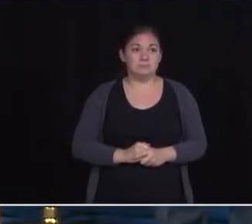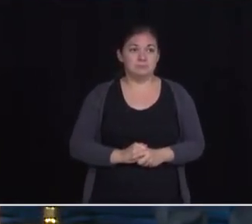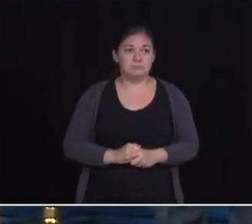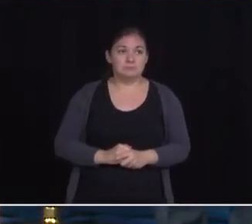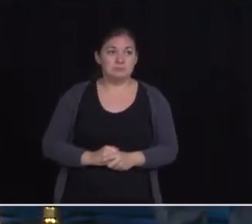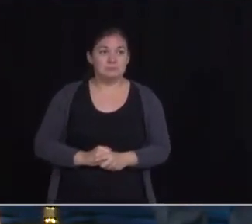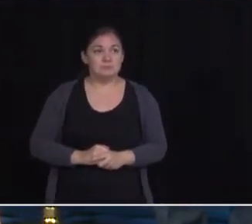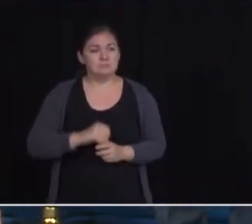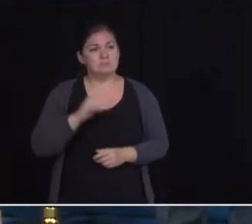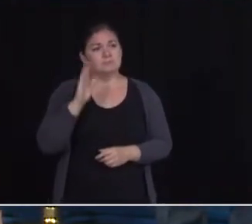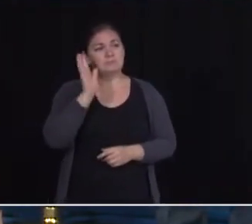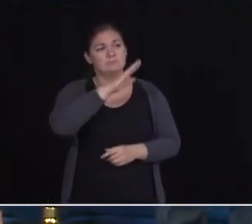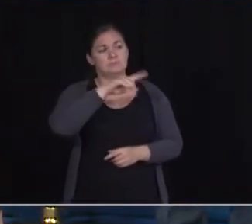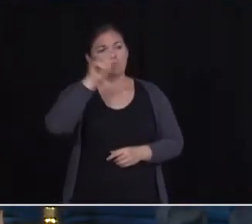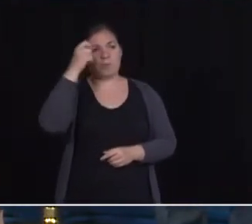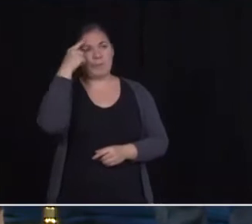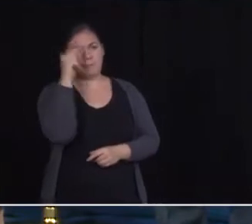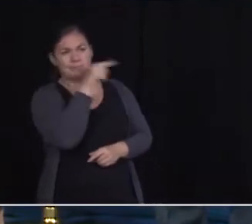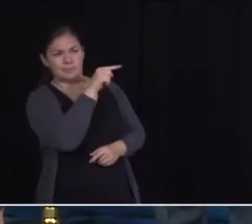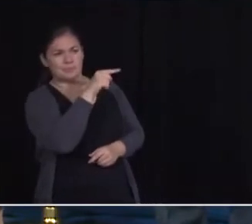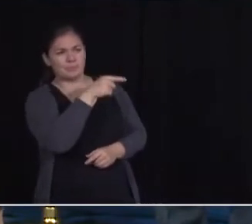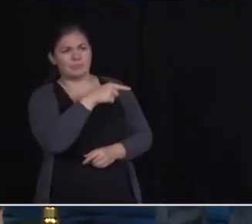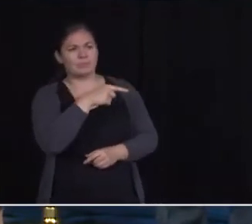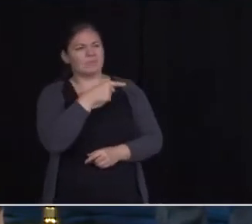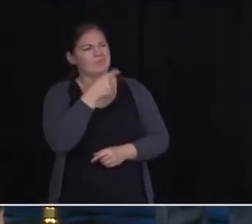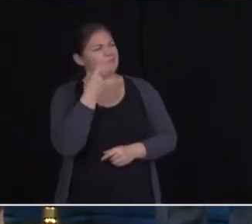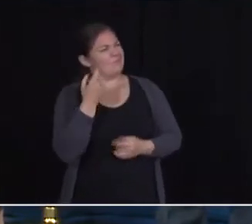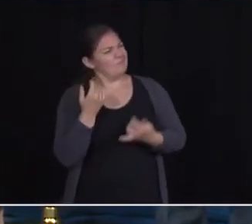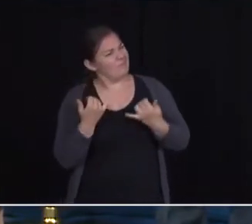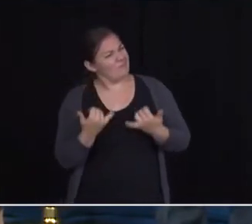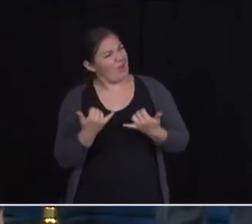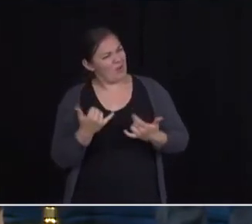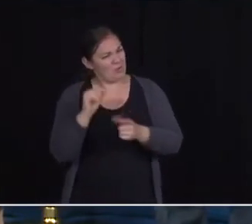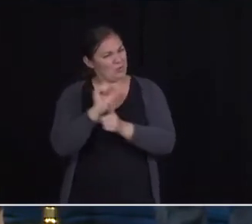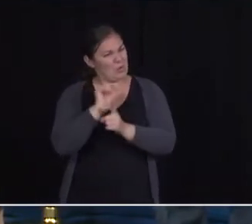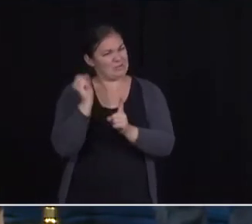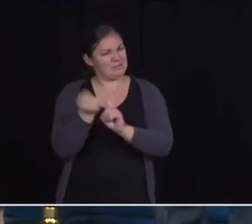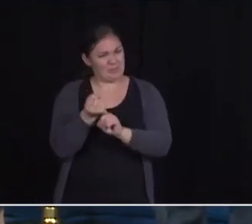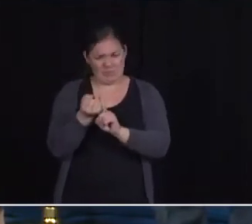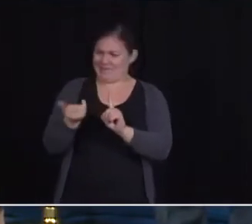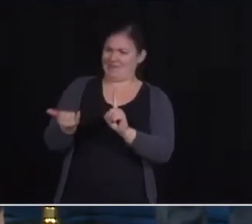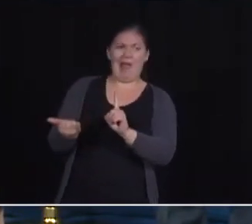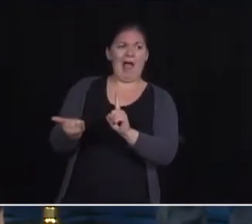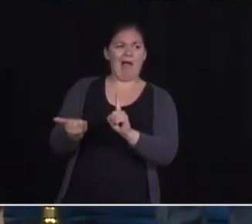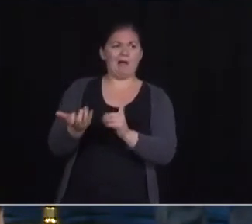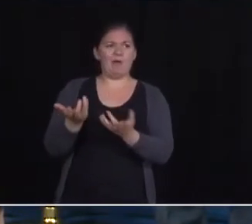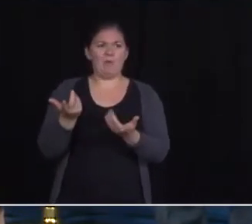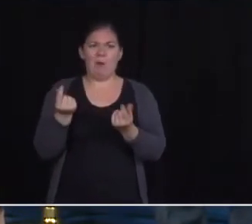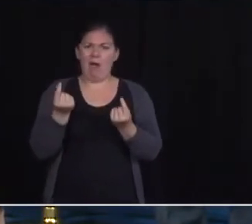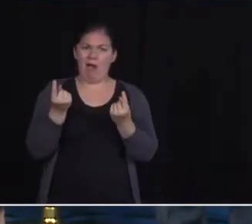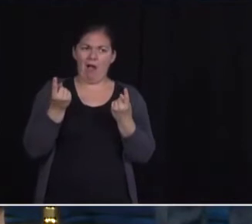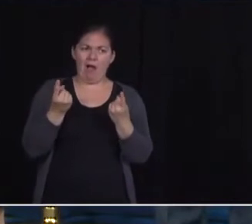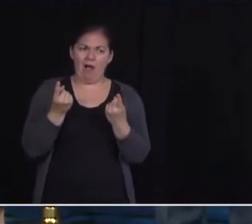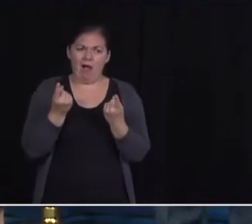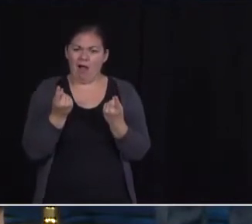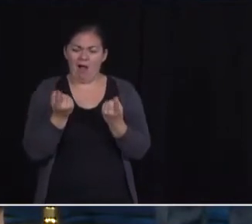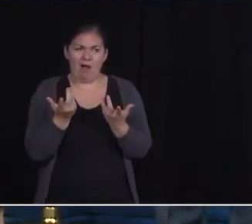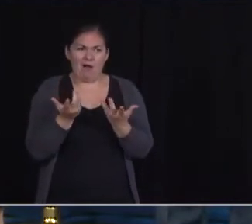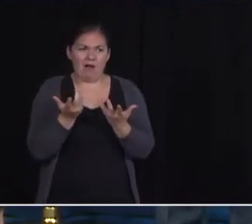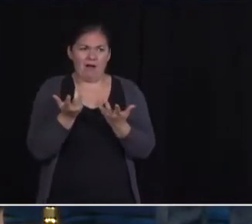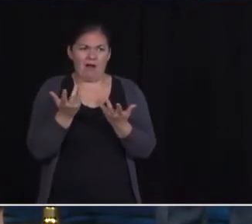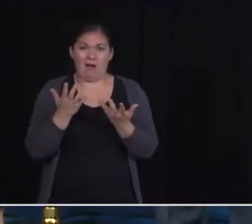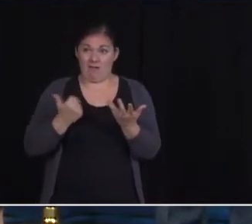Premier, considering where we are right now, what do you think went wrong here? The vast majority of the country is moving forward. They have